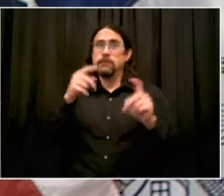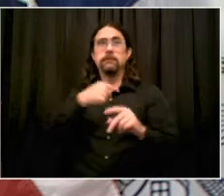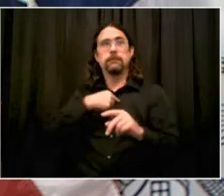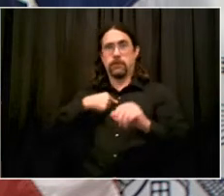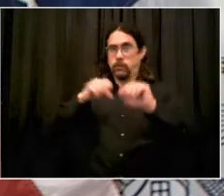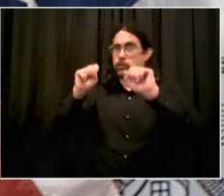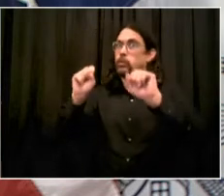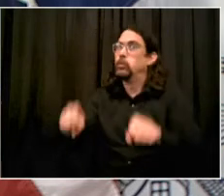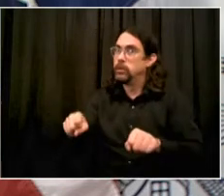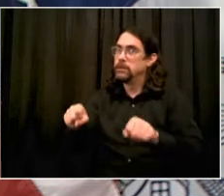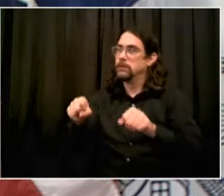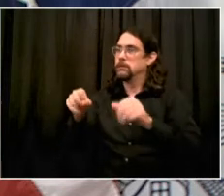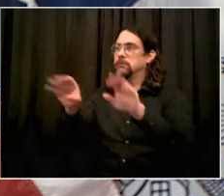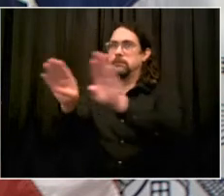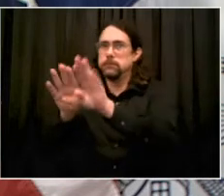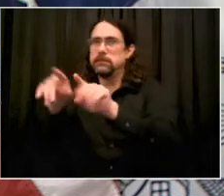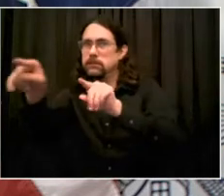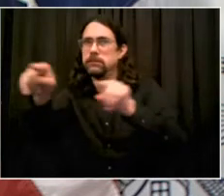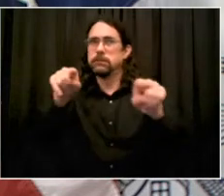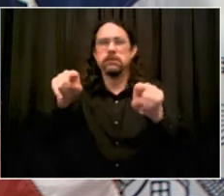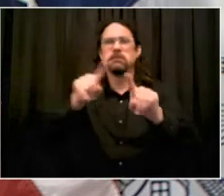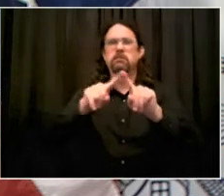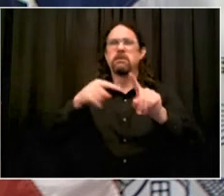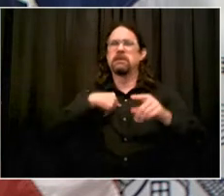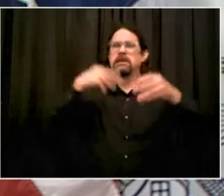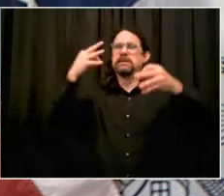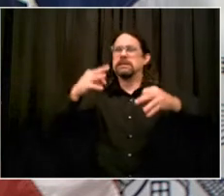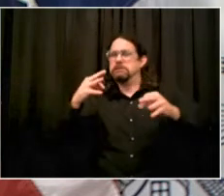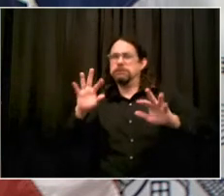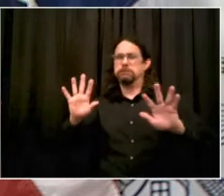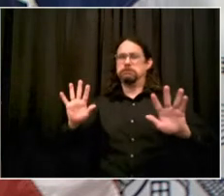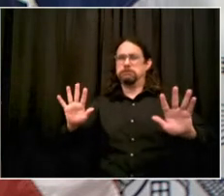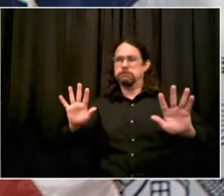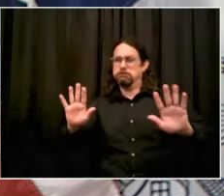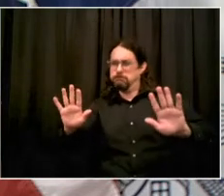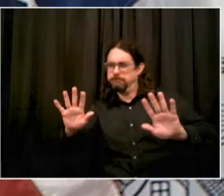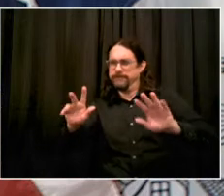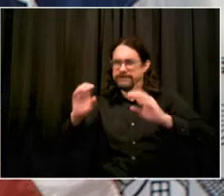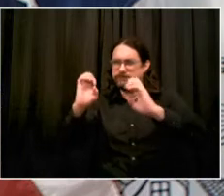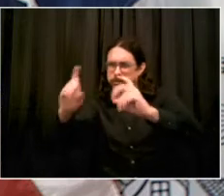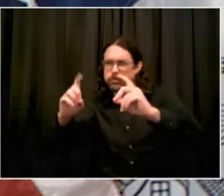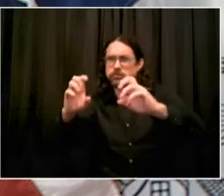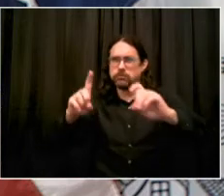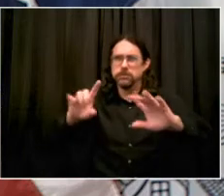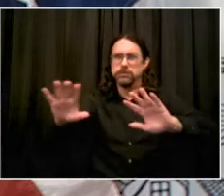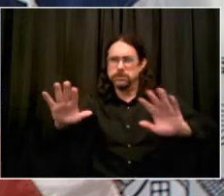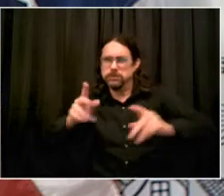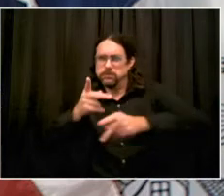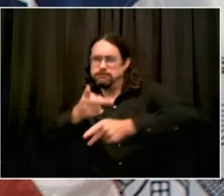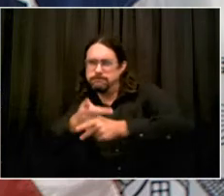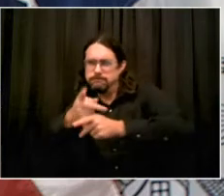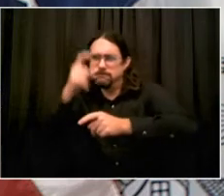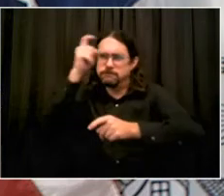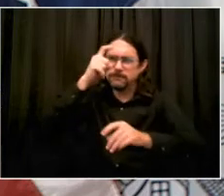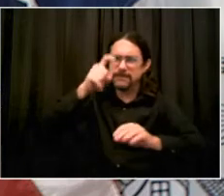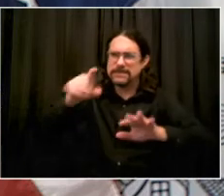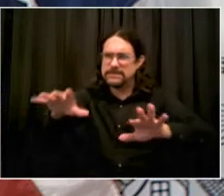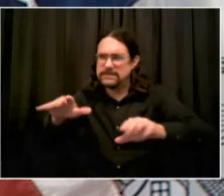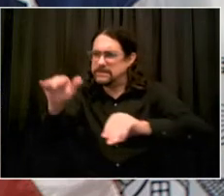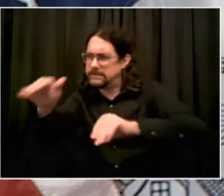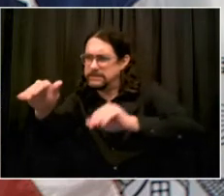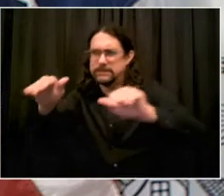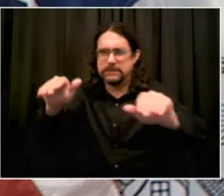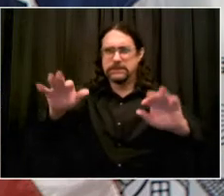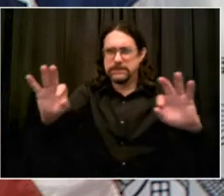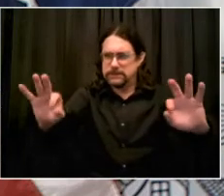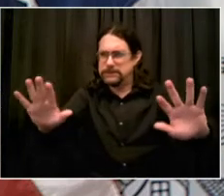any way to avoid that. We're going to take a look at today's new numbers when they come in and determine if we think we have to